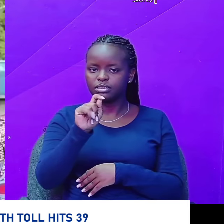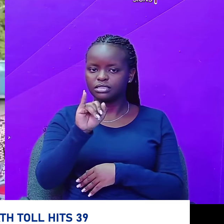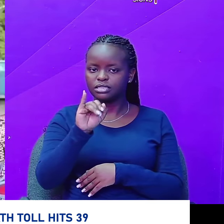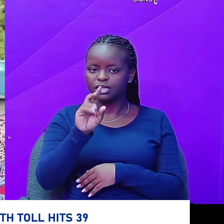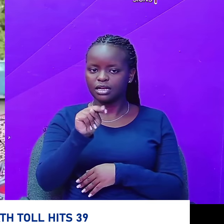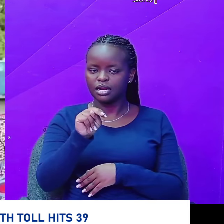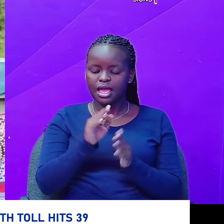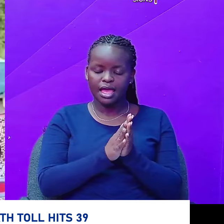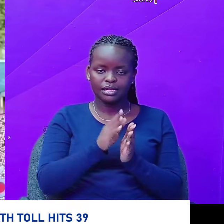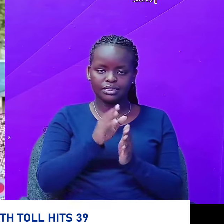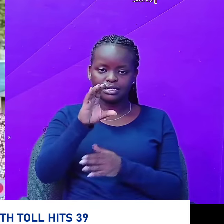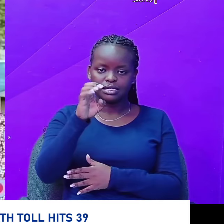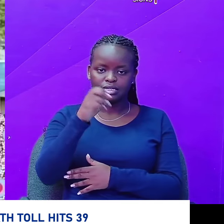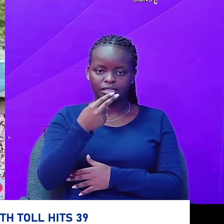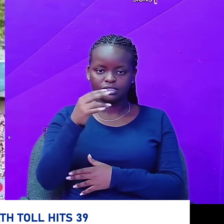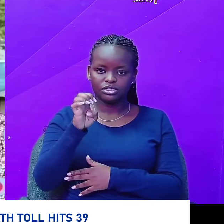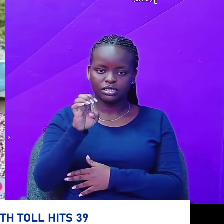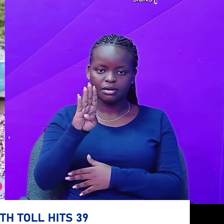Chebet bado hajapatikana.